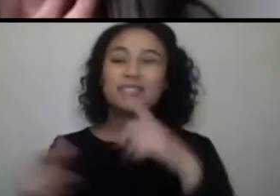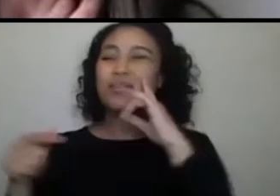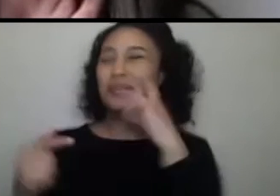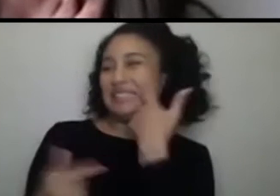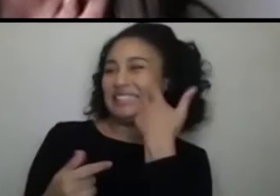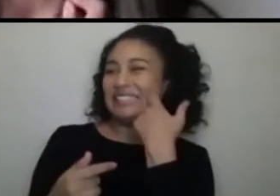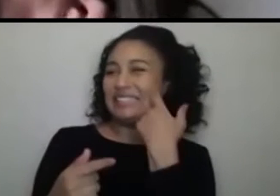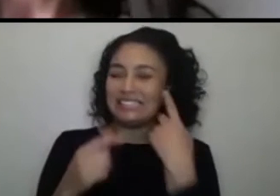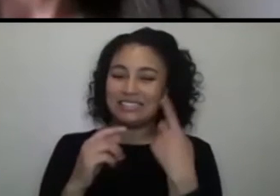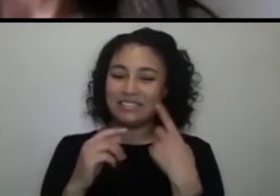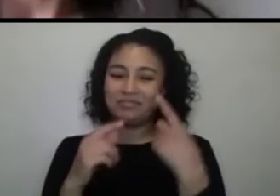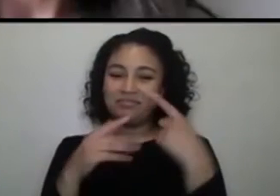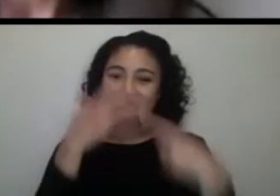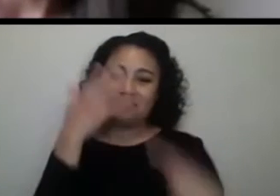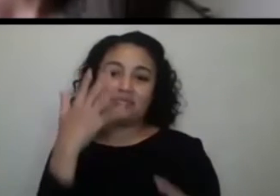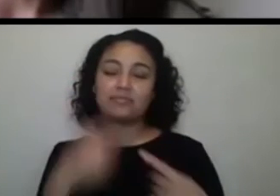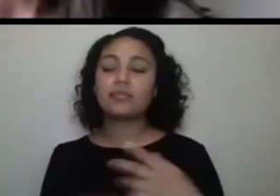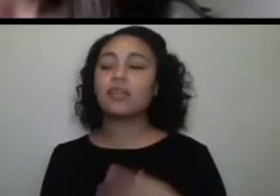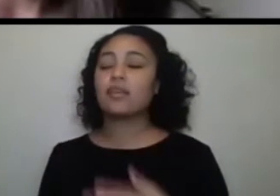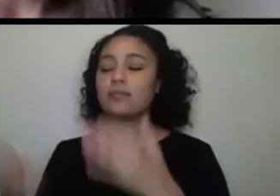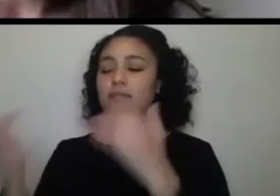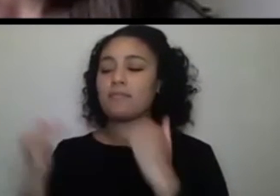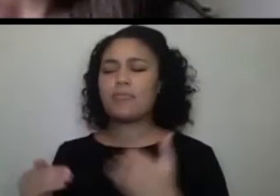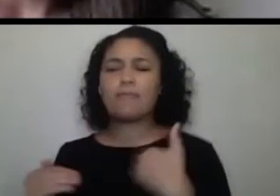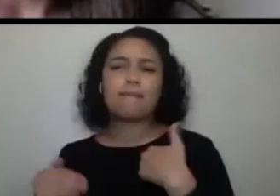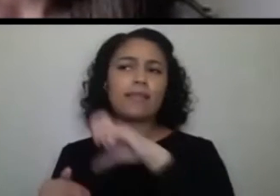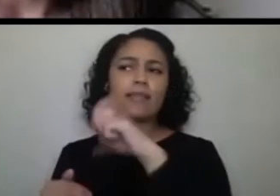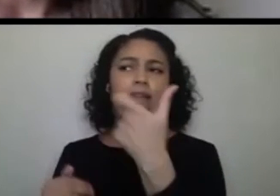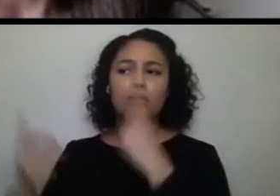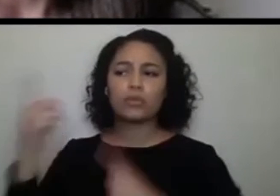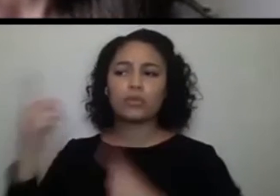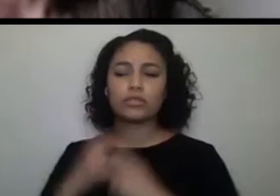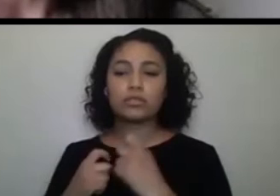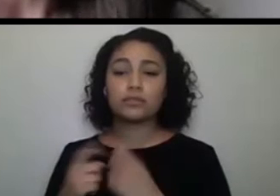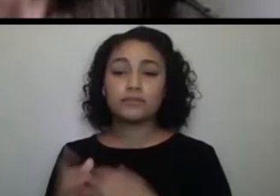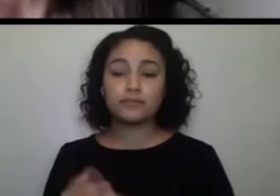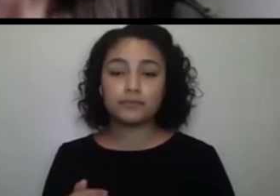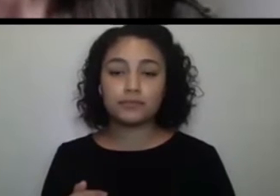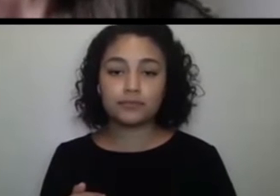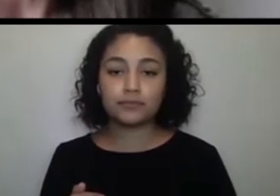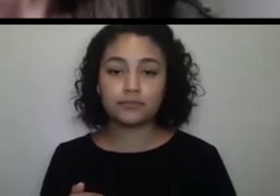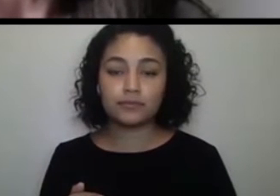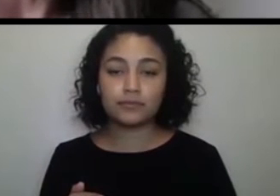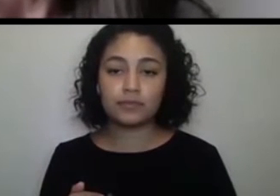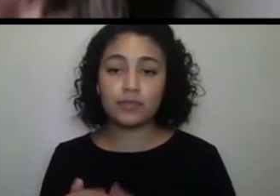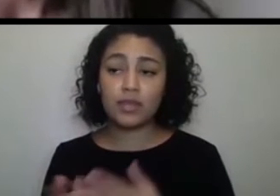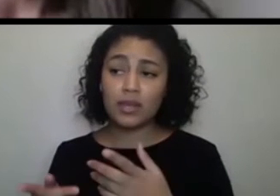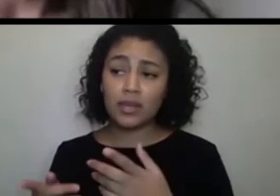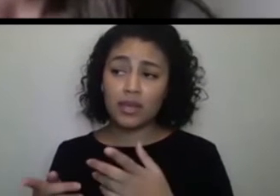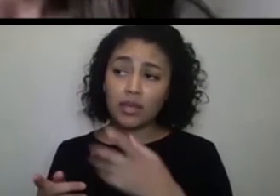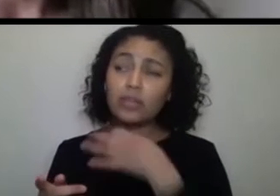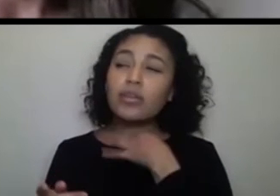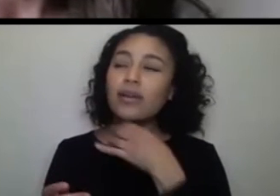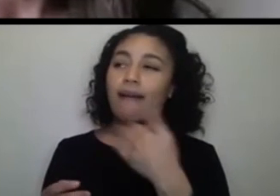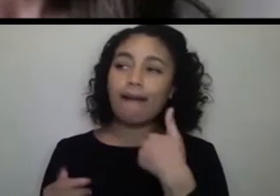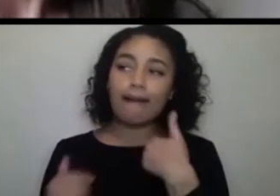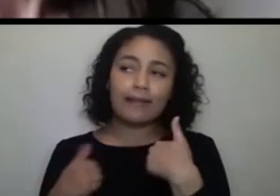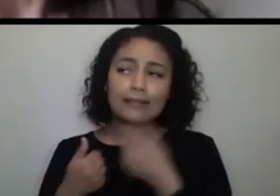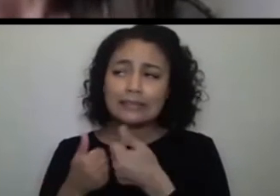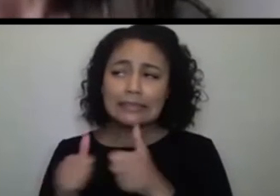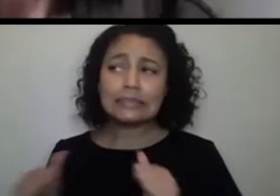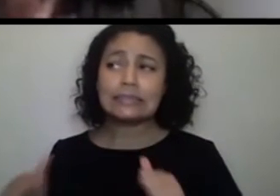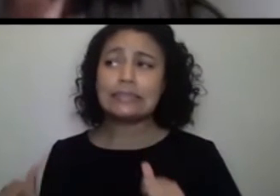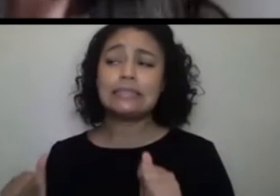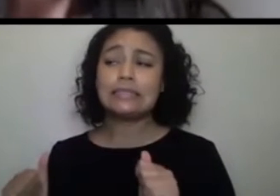we also got another question about are there any safety recommendations you have for families doing this